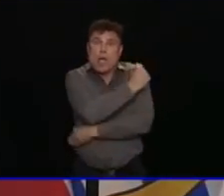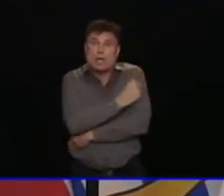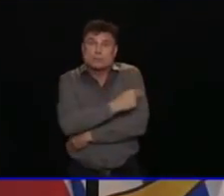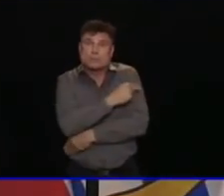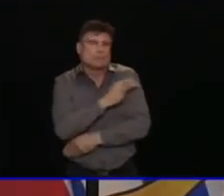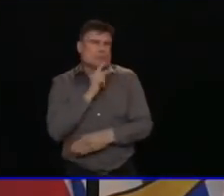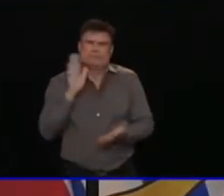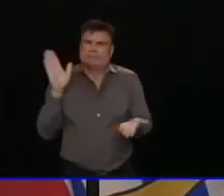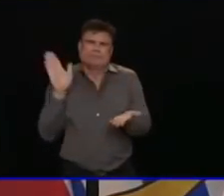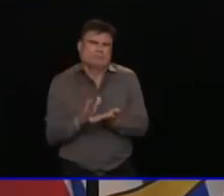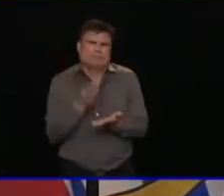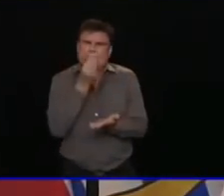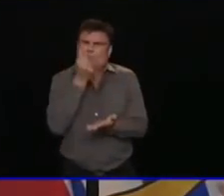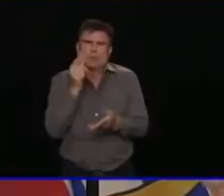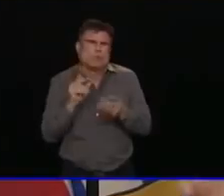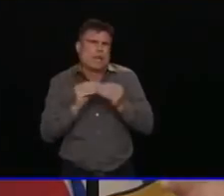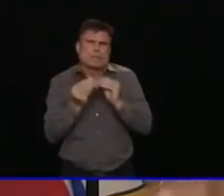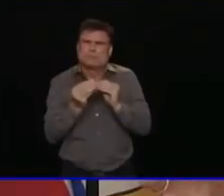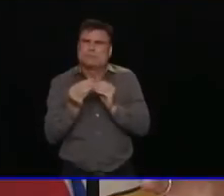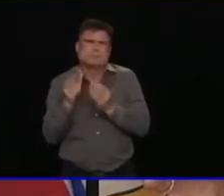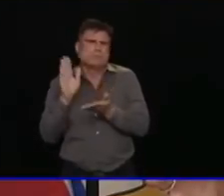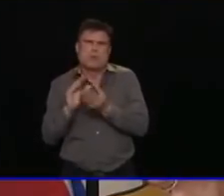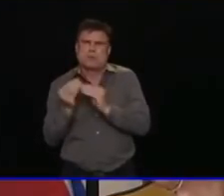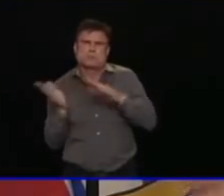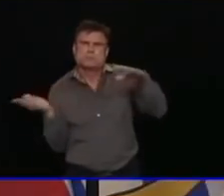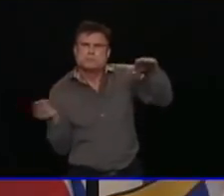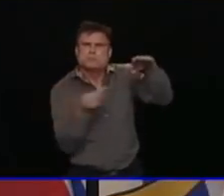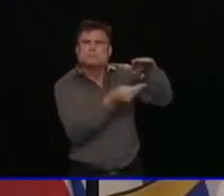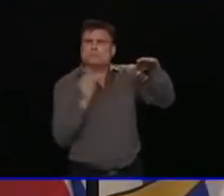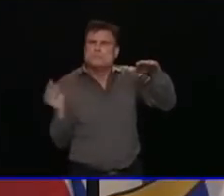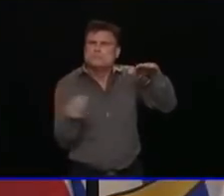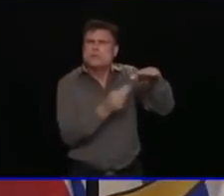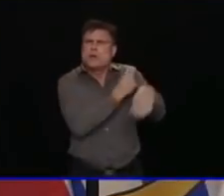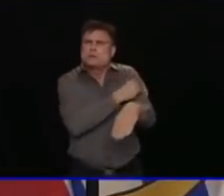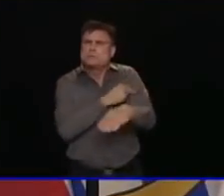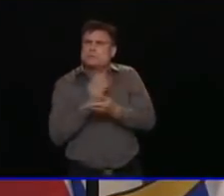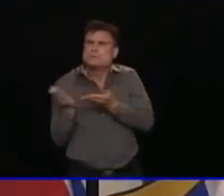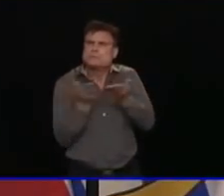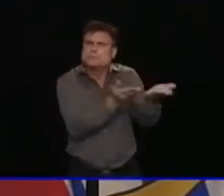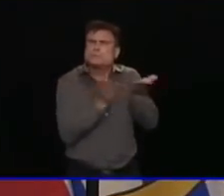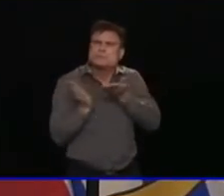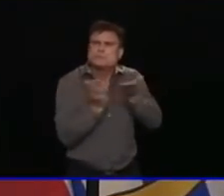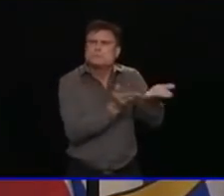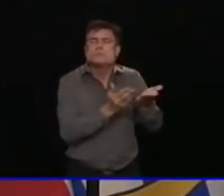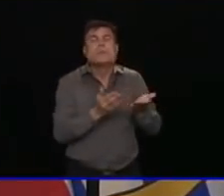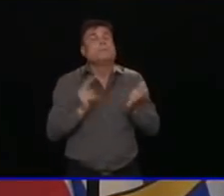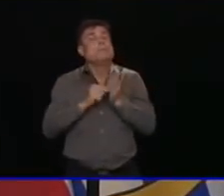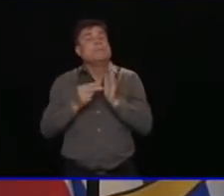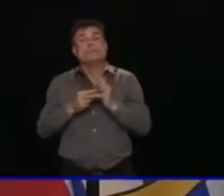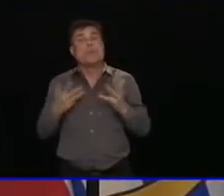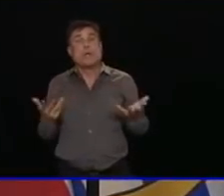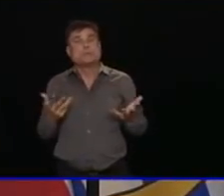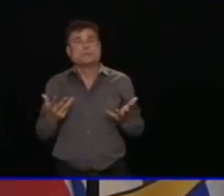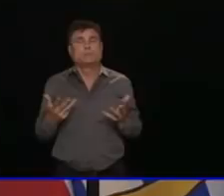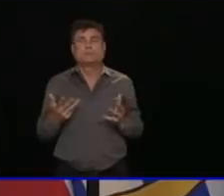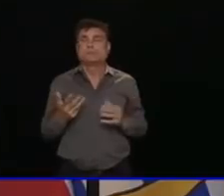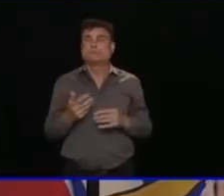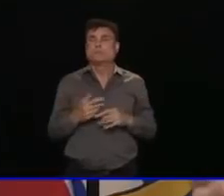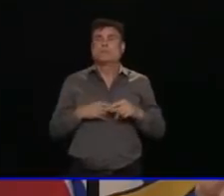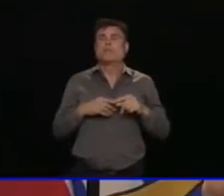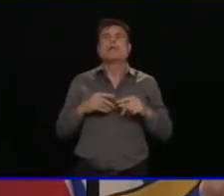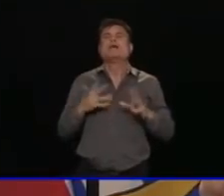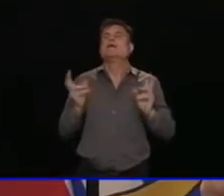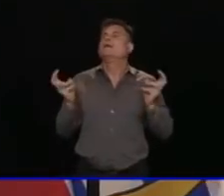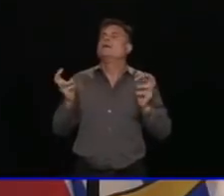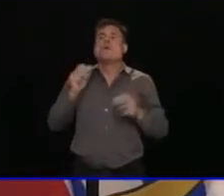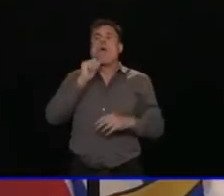contacts, but those are mostly safe contacts. And that's good news to me. that means that what we're doing with